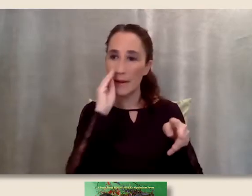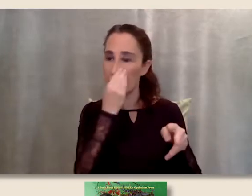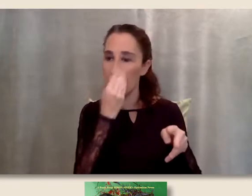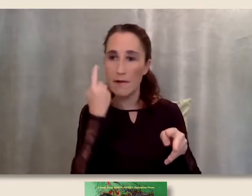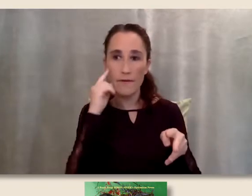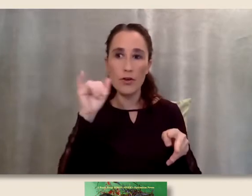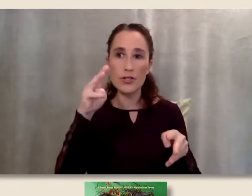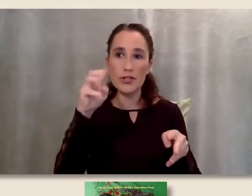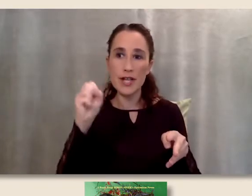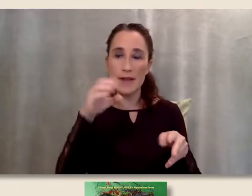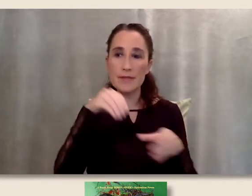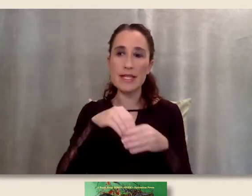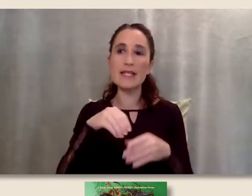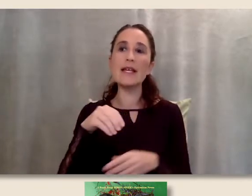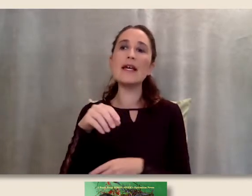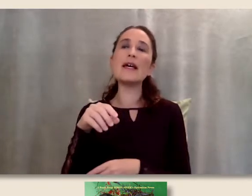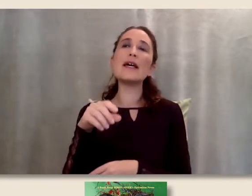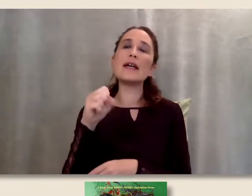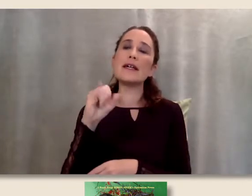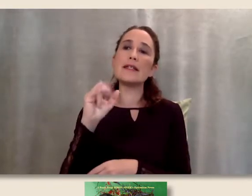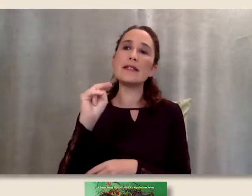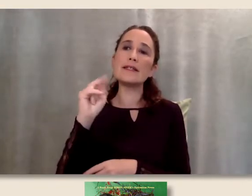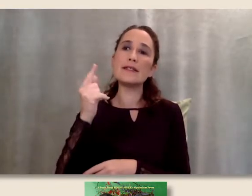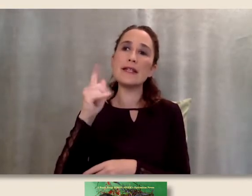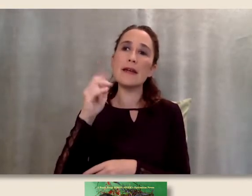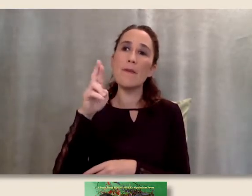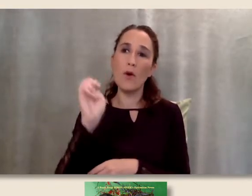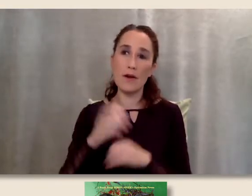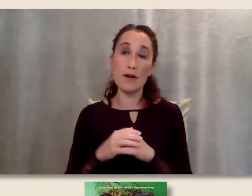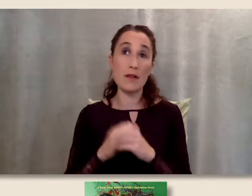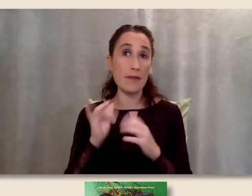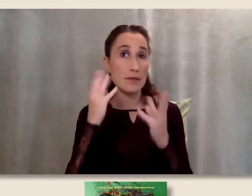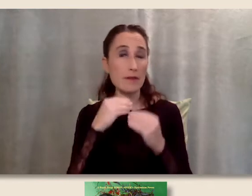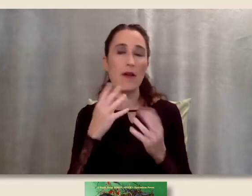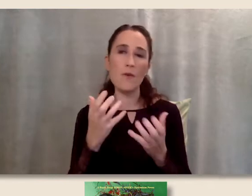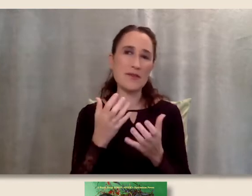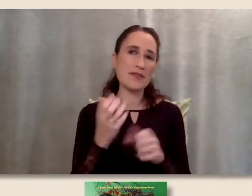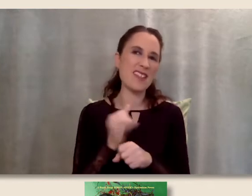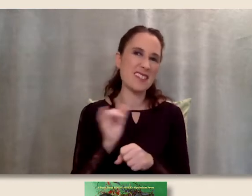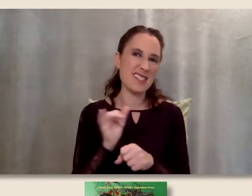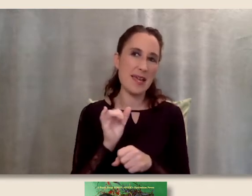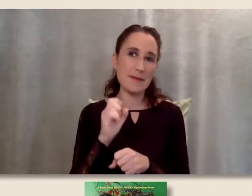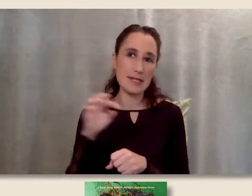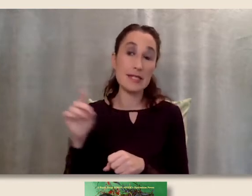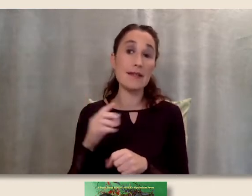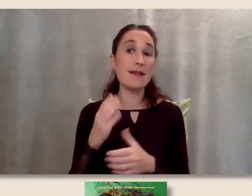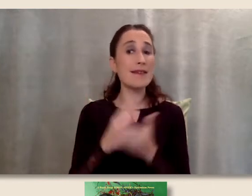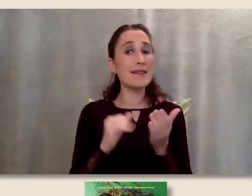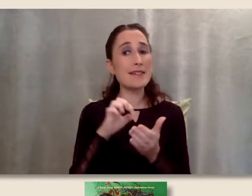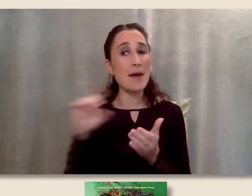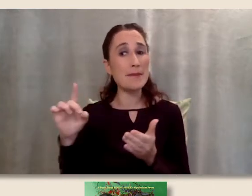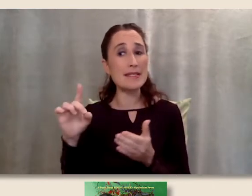in Singapore. So it was really lovely. So I wanted to actually get some seeds. Now, keep in mind that some seeds may need